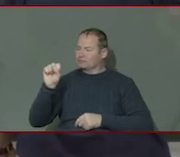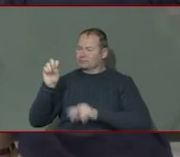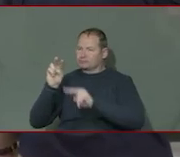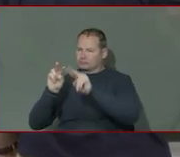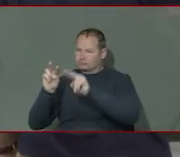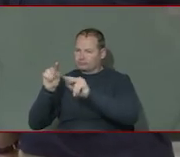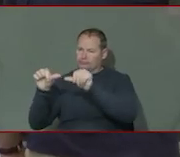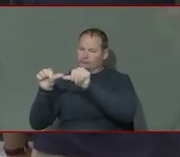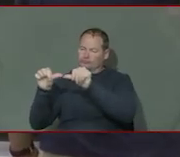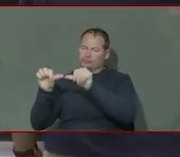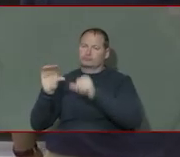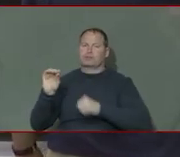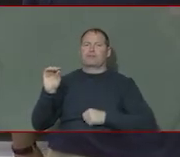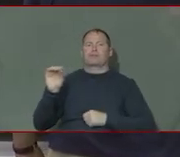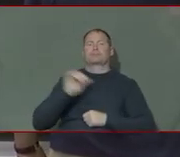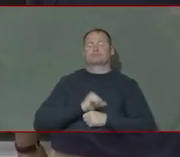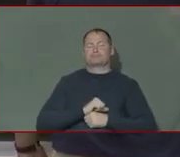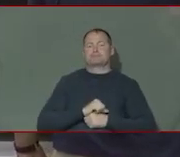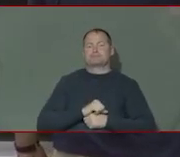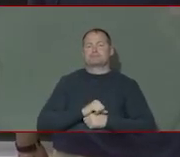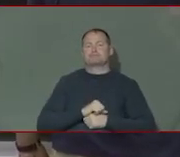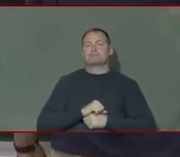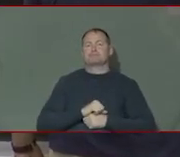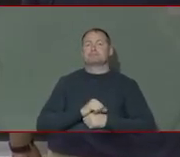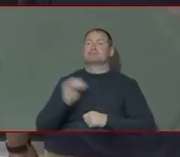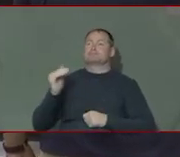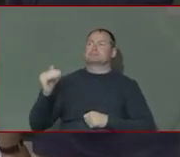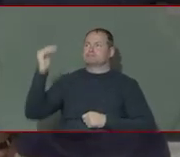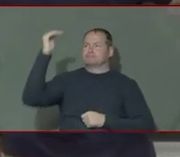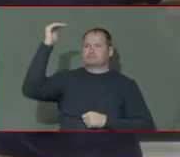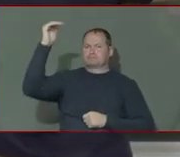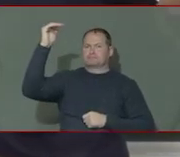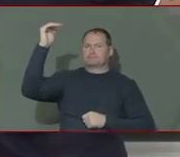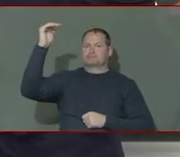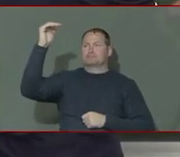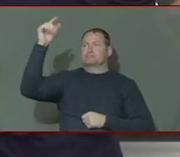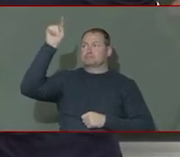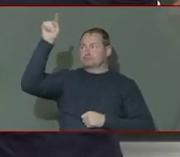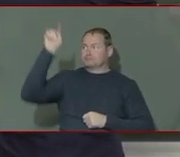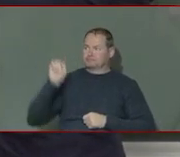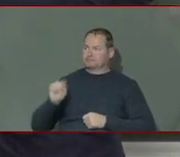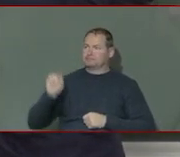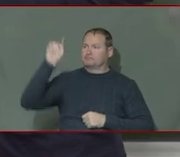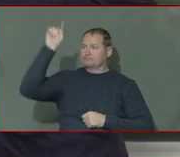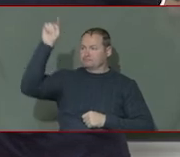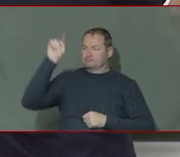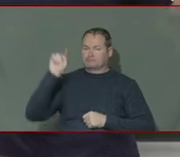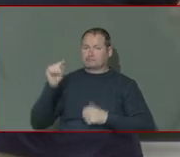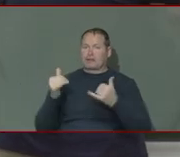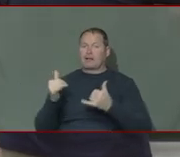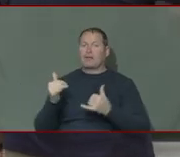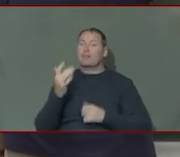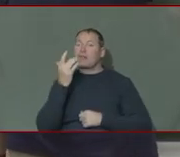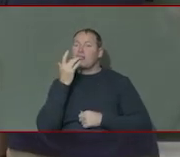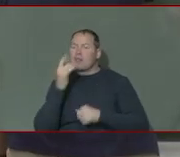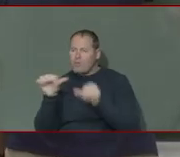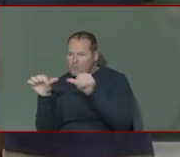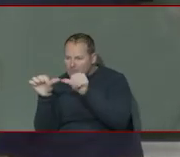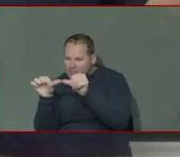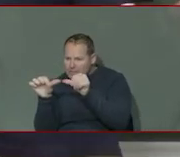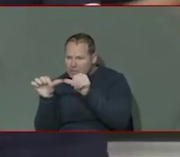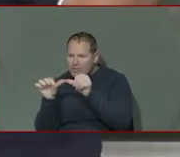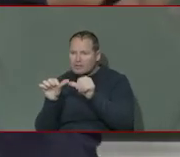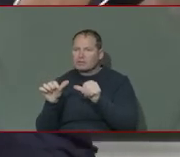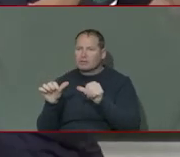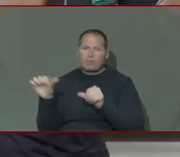afferent arteriole and in the efferent arteriole, both measuring the salts as they come in and as they